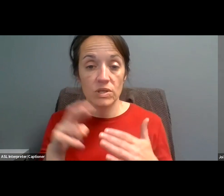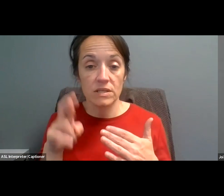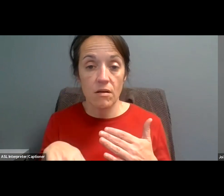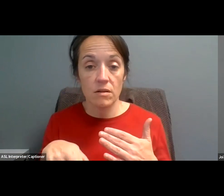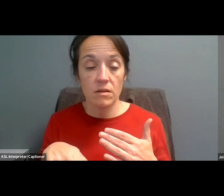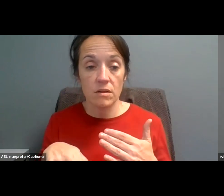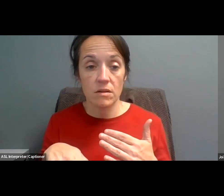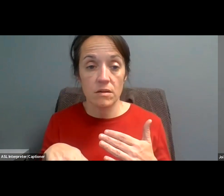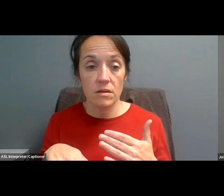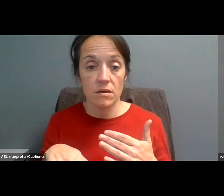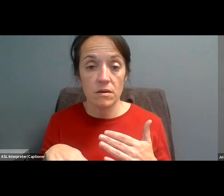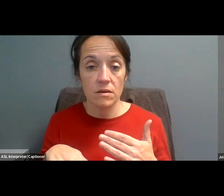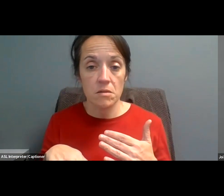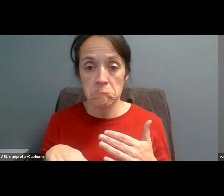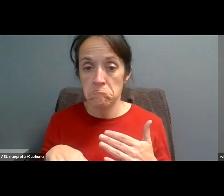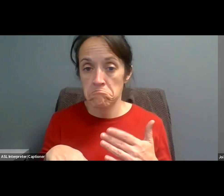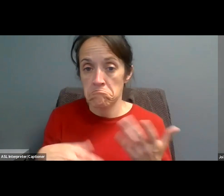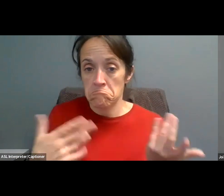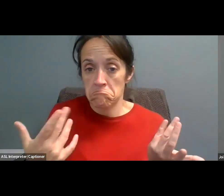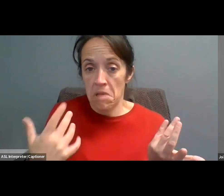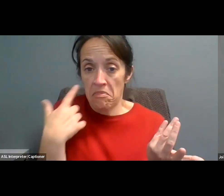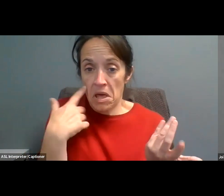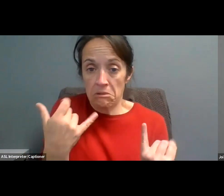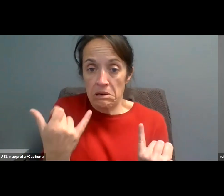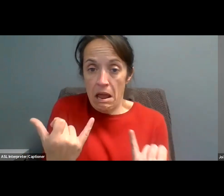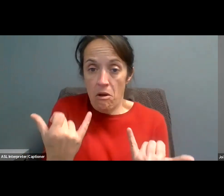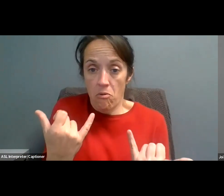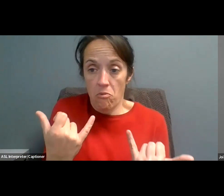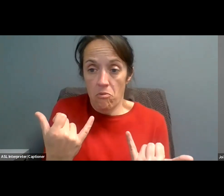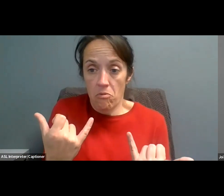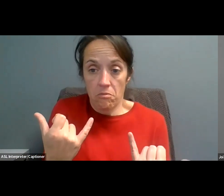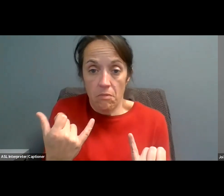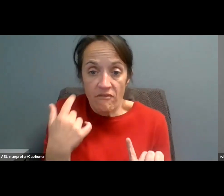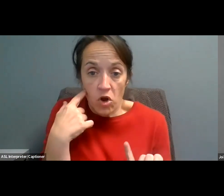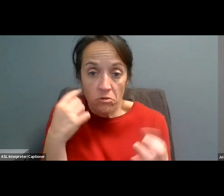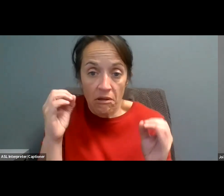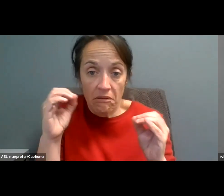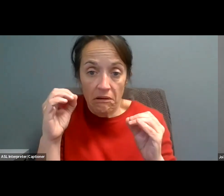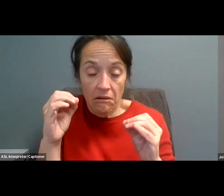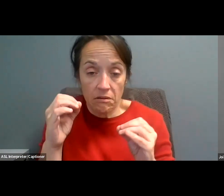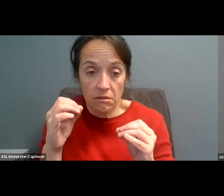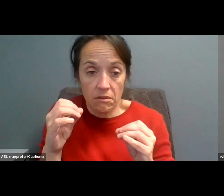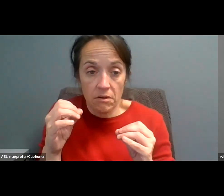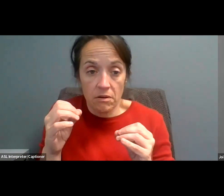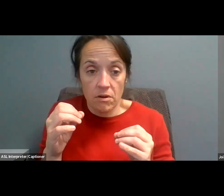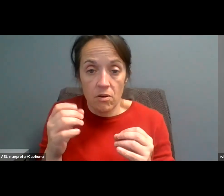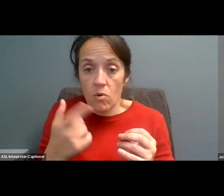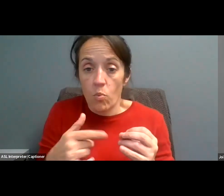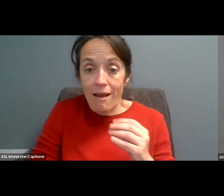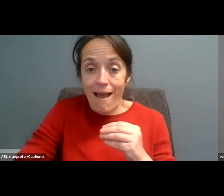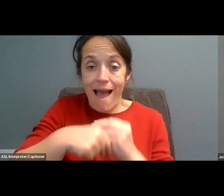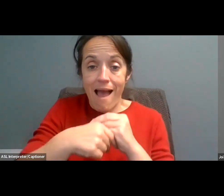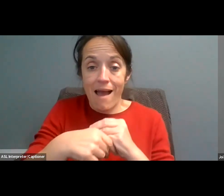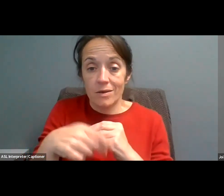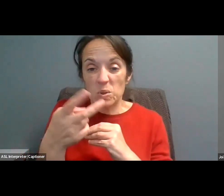Yeah, unless I'm missing something, I don't know why you can't start now. We added in a couple months there so that when the